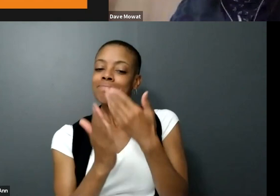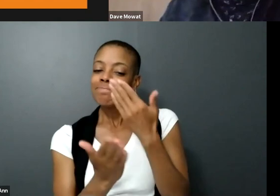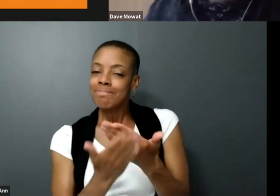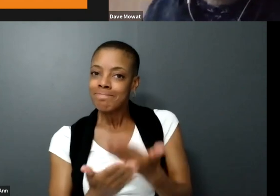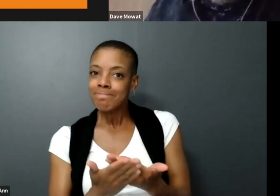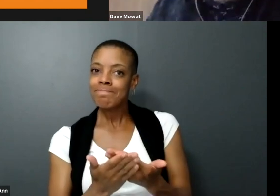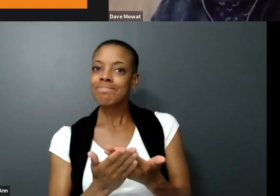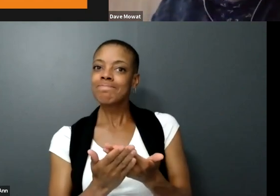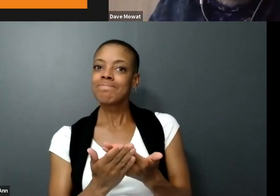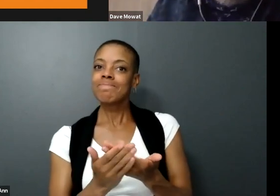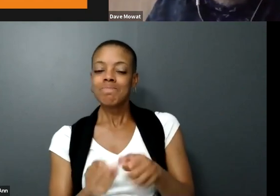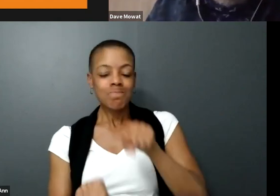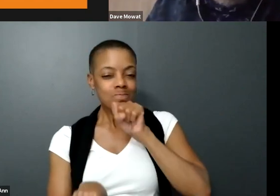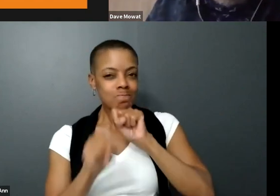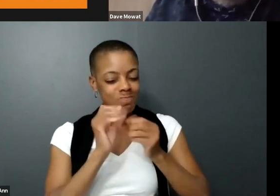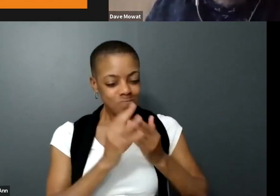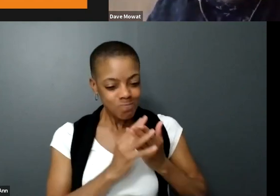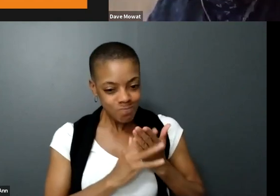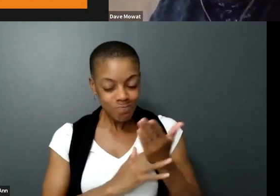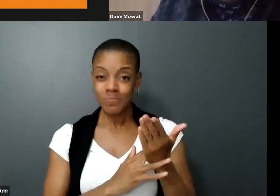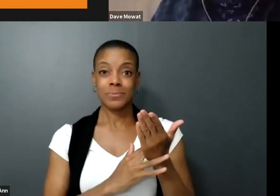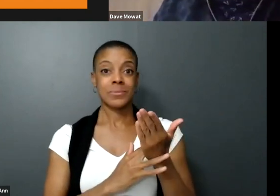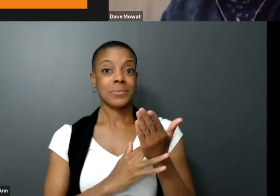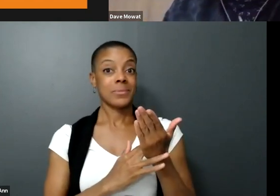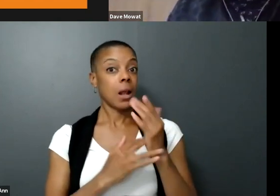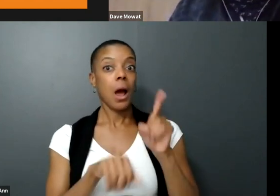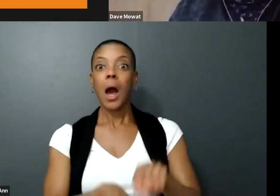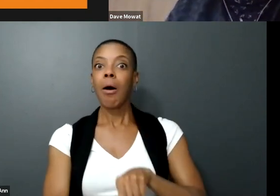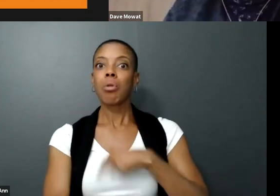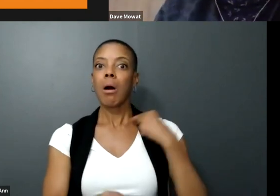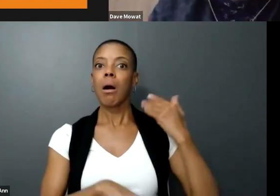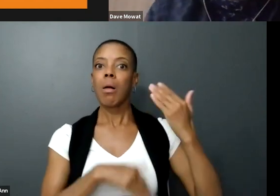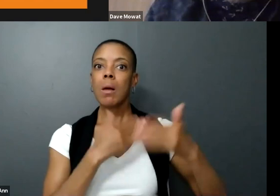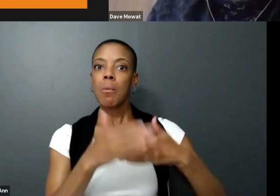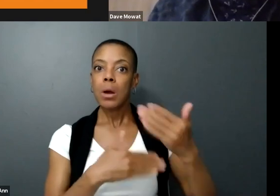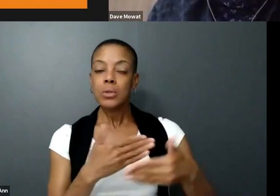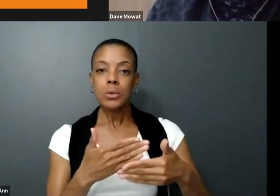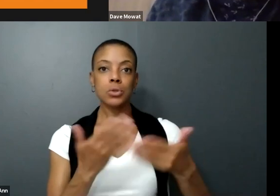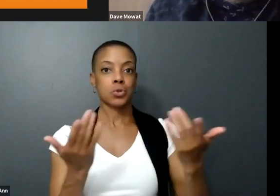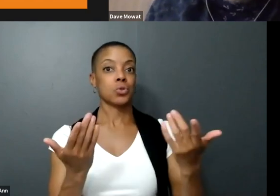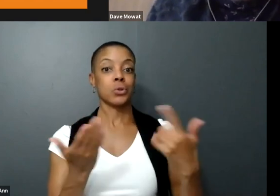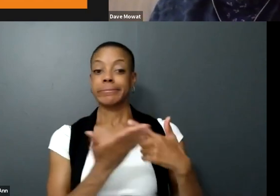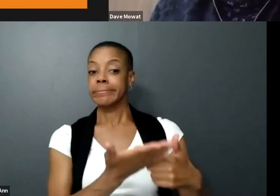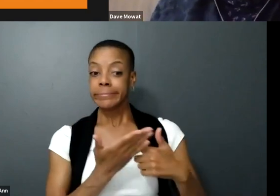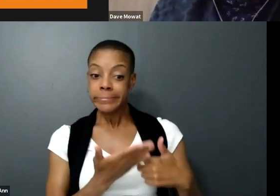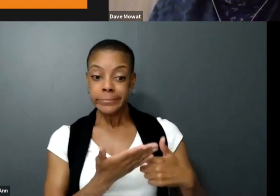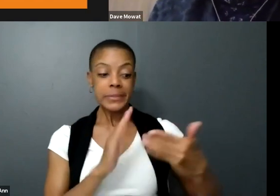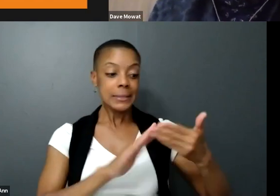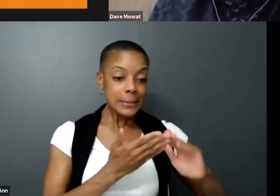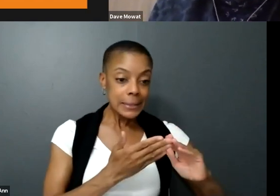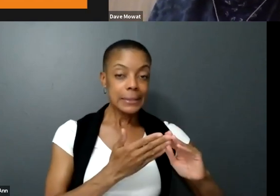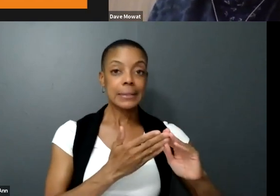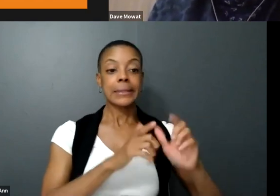example of how long it can take when you're dealing with either with a municipality or the province or Canada. It's just one example of how long it